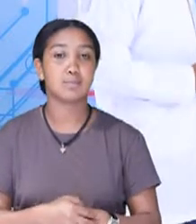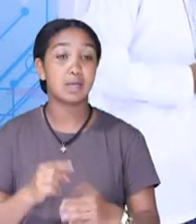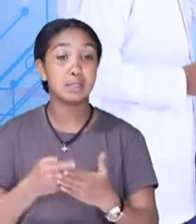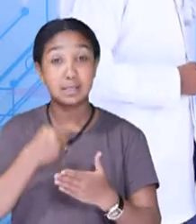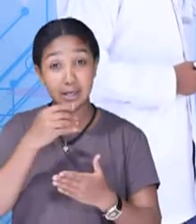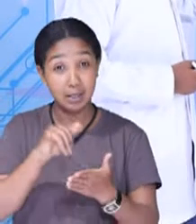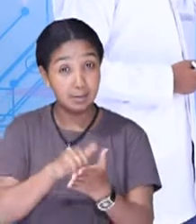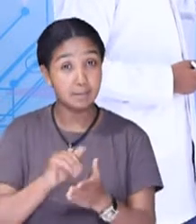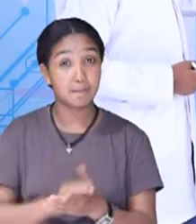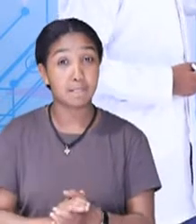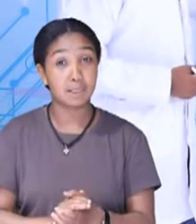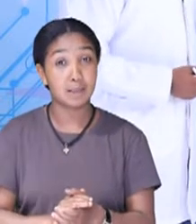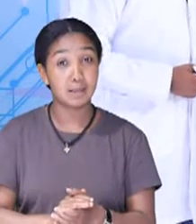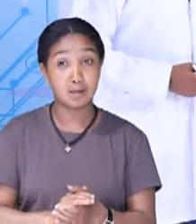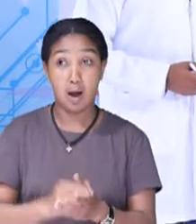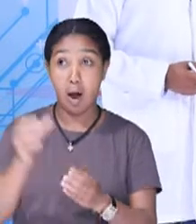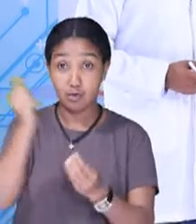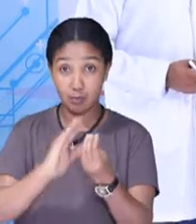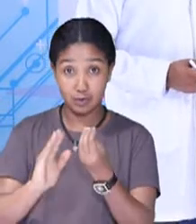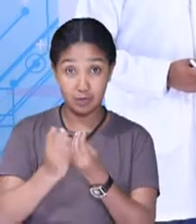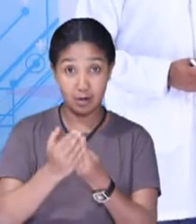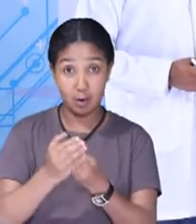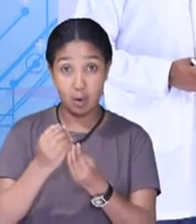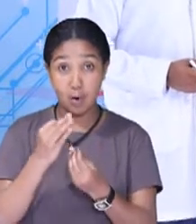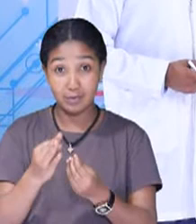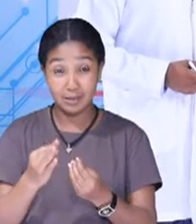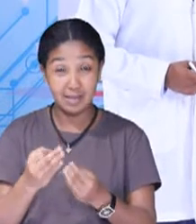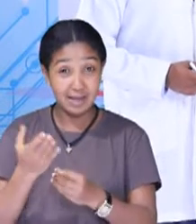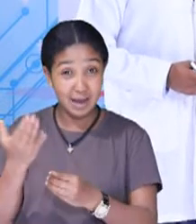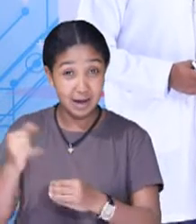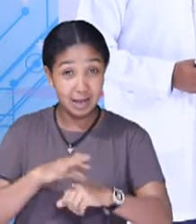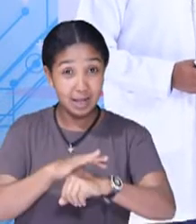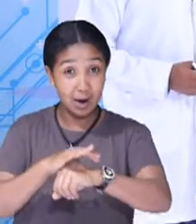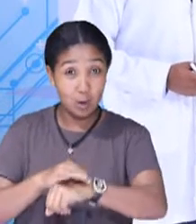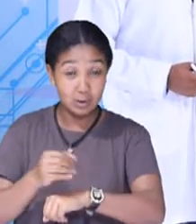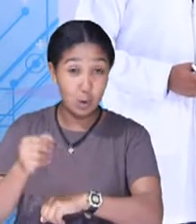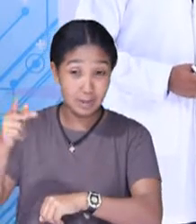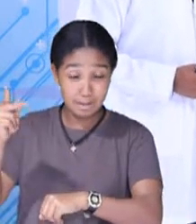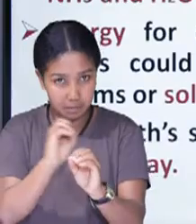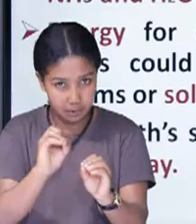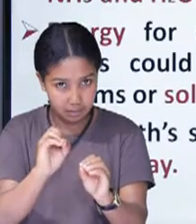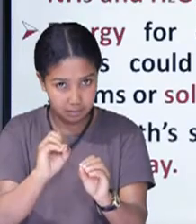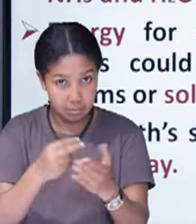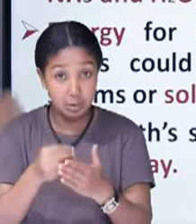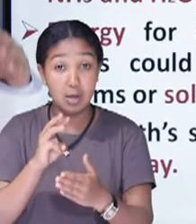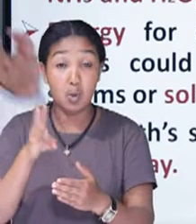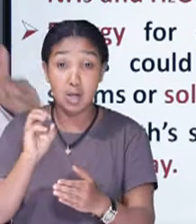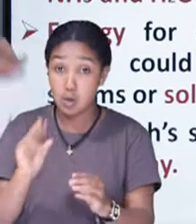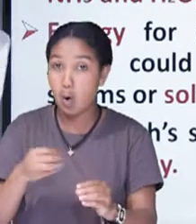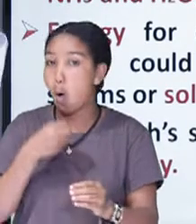And they say that the atmosphere of the early Earth or the primitive Earth, there